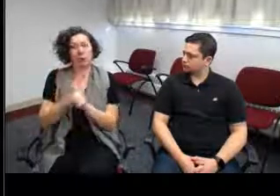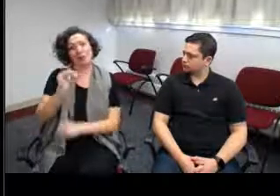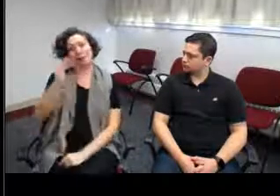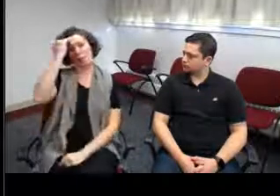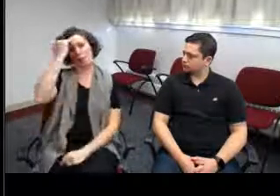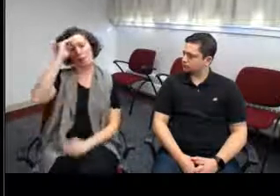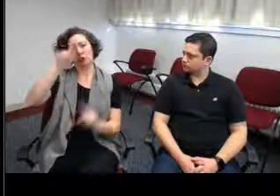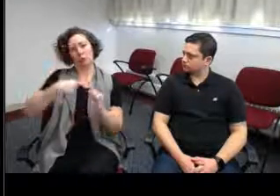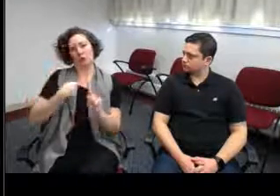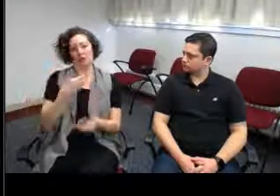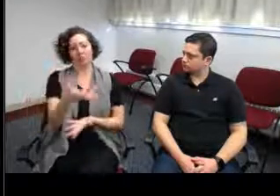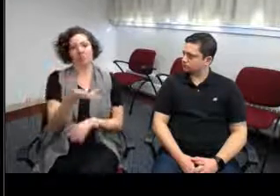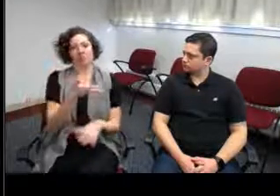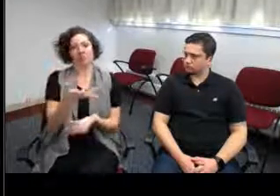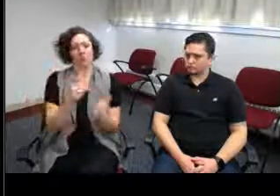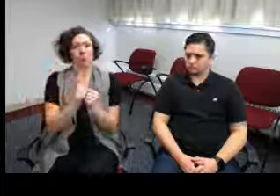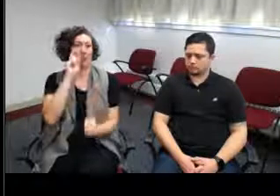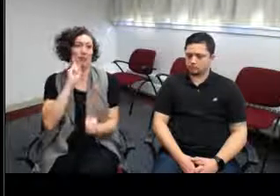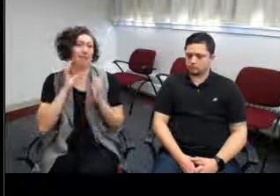and to really,